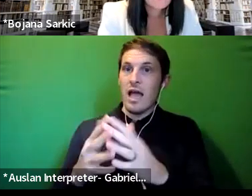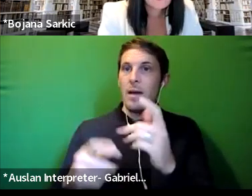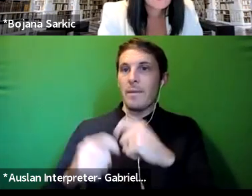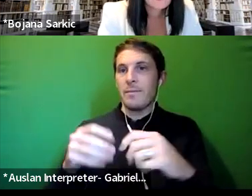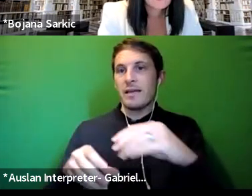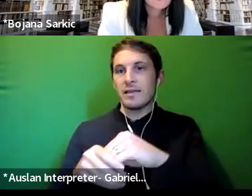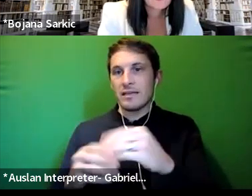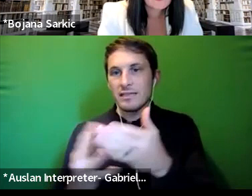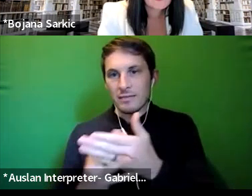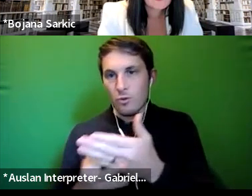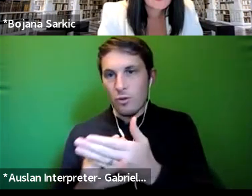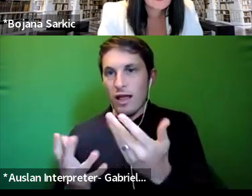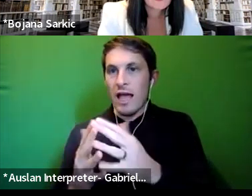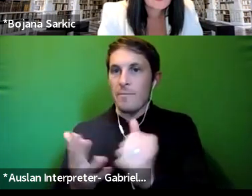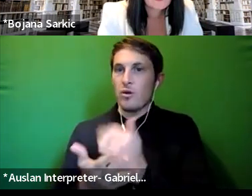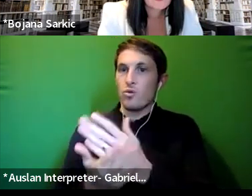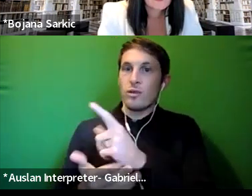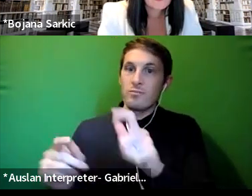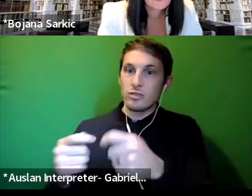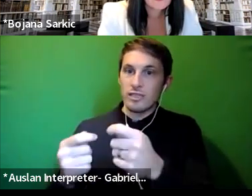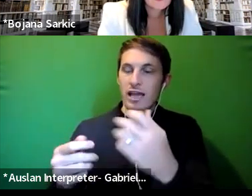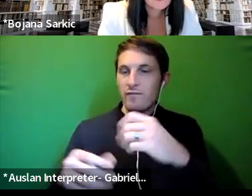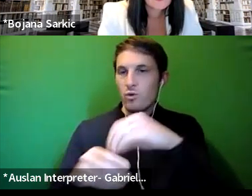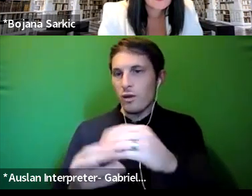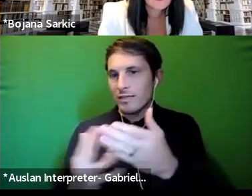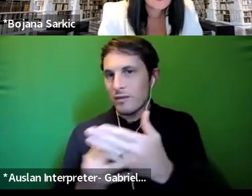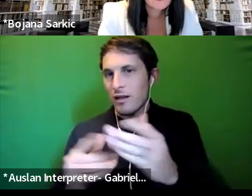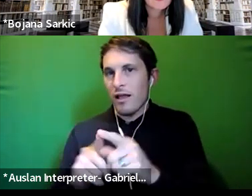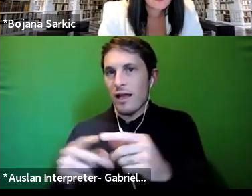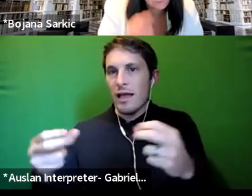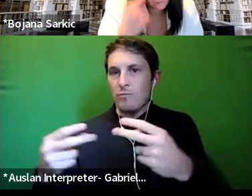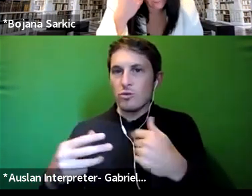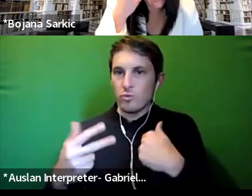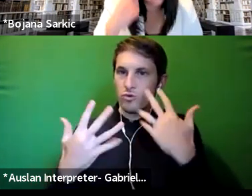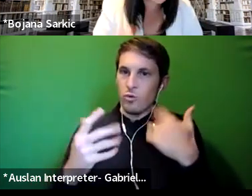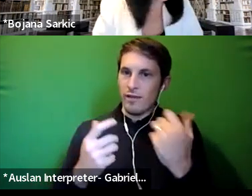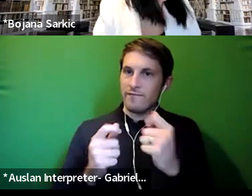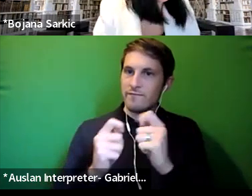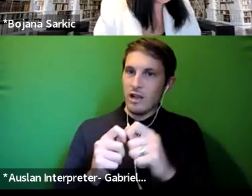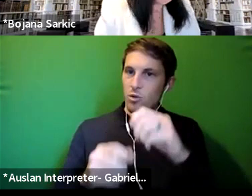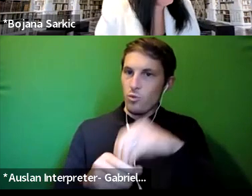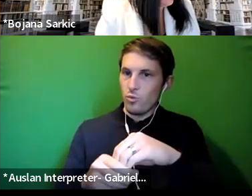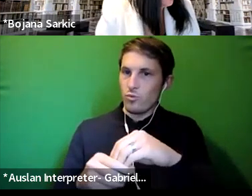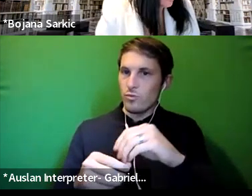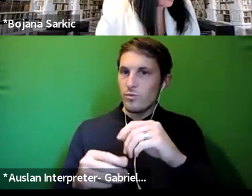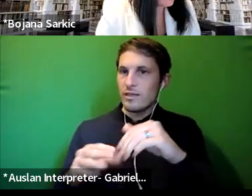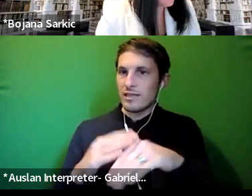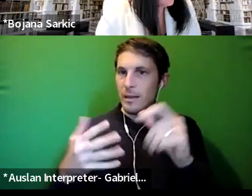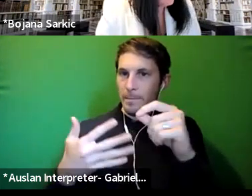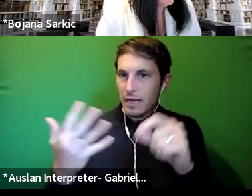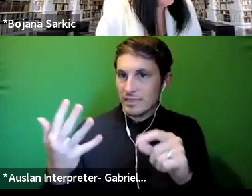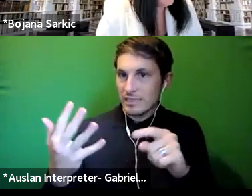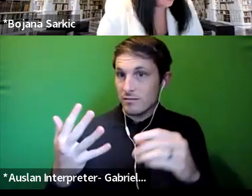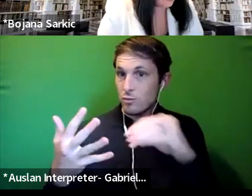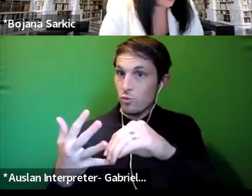doing presentations, to make sure that there's captions and alternate things? You know, do we value this? Do we add it into the marking rubrics, etc.?